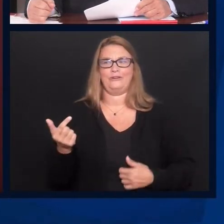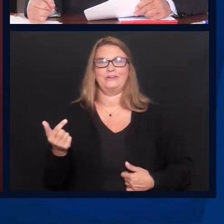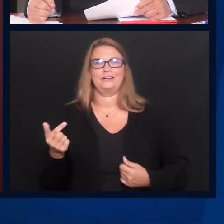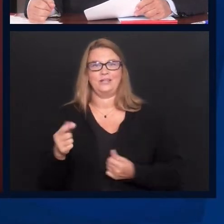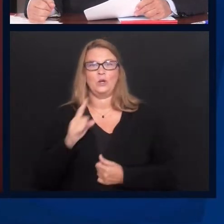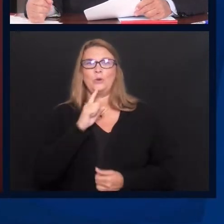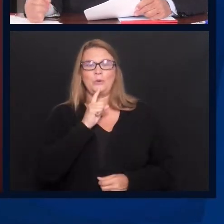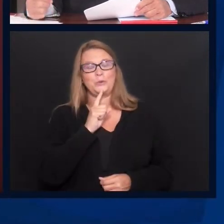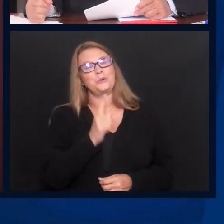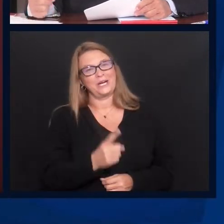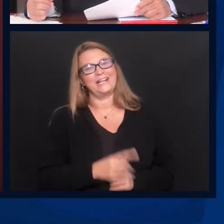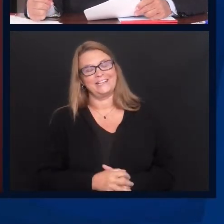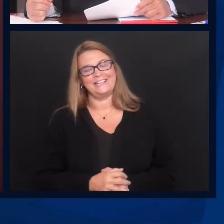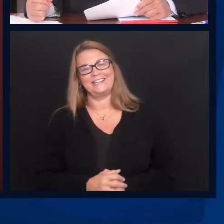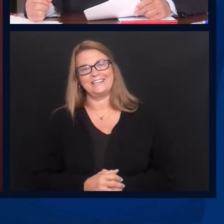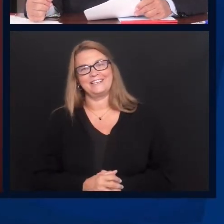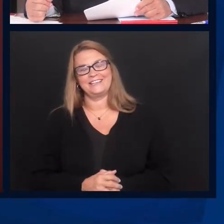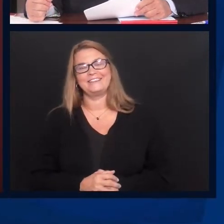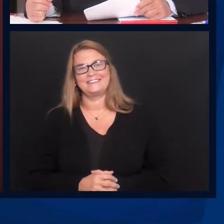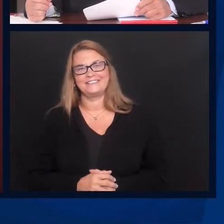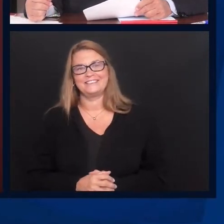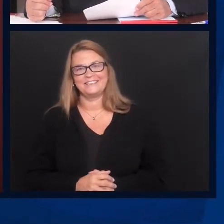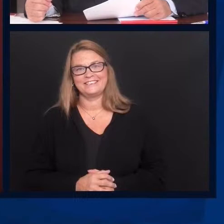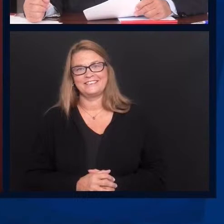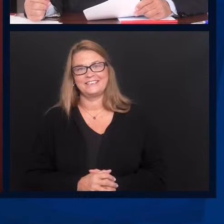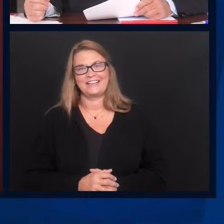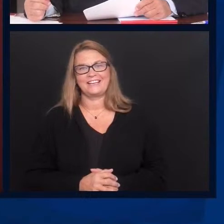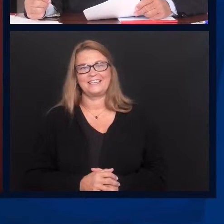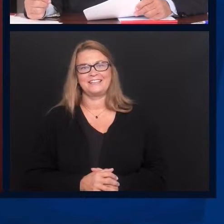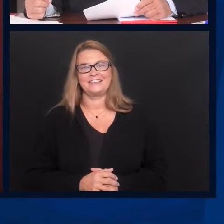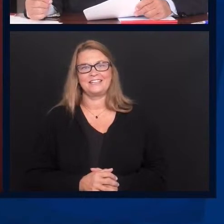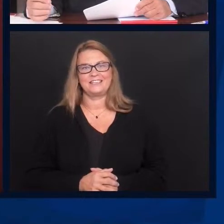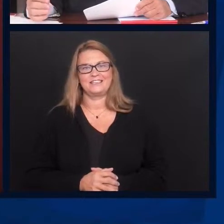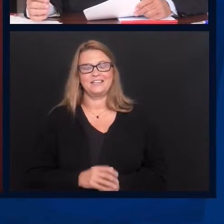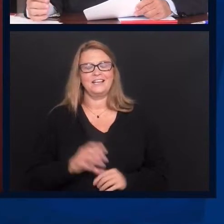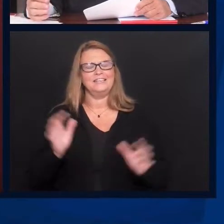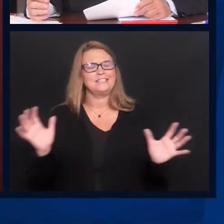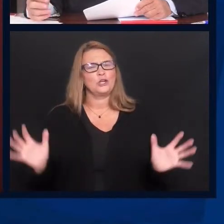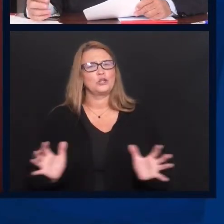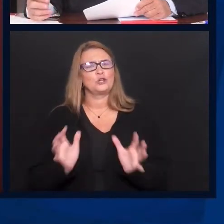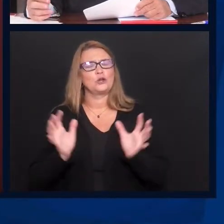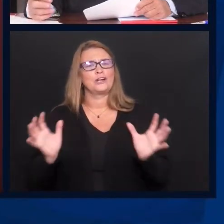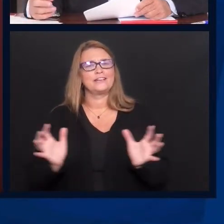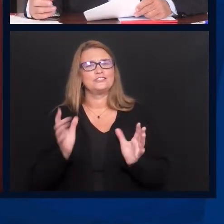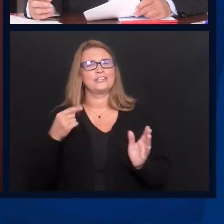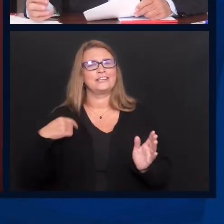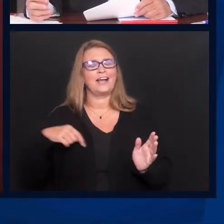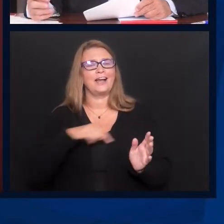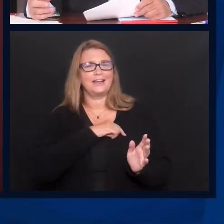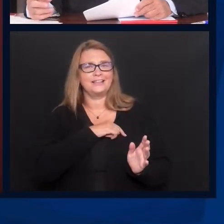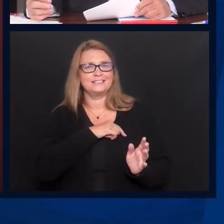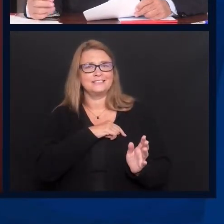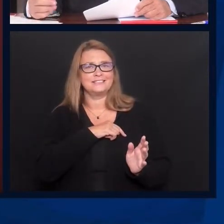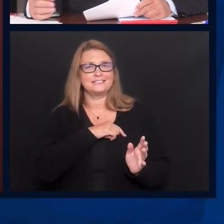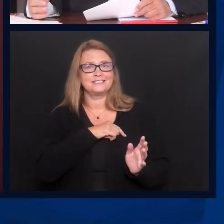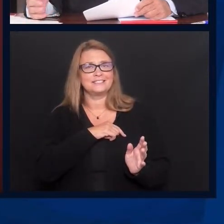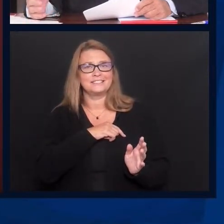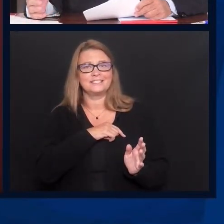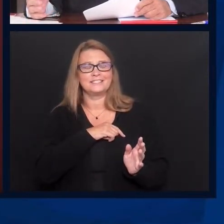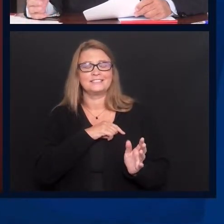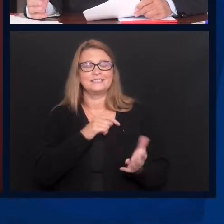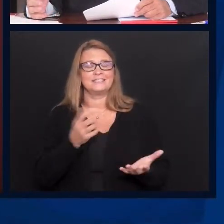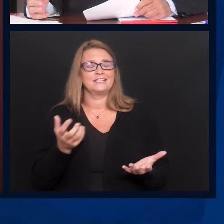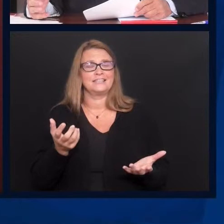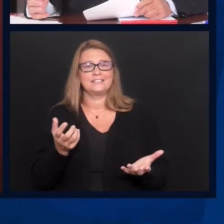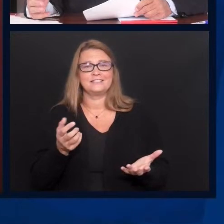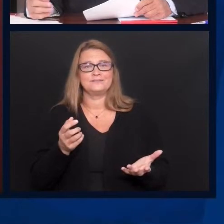and truly, how could it be better, for somebody to just be encouraging us, or some companion to just be encouraging